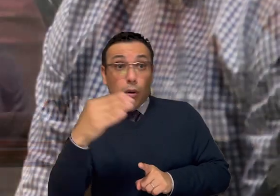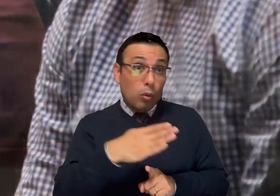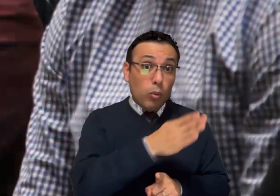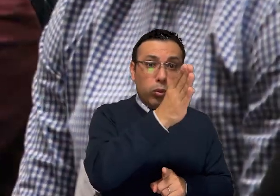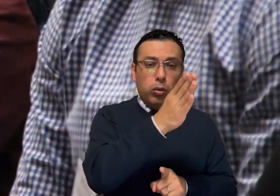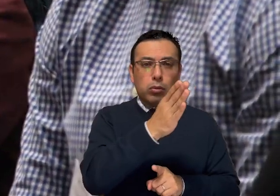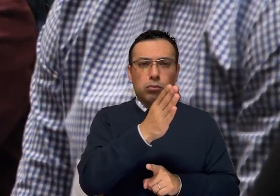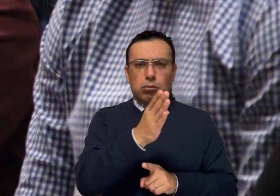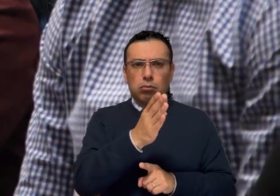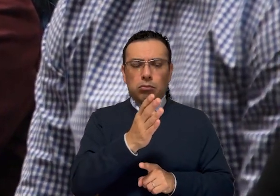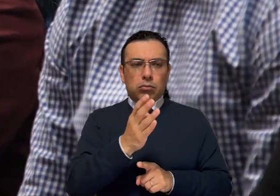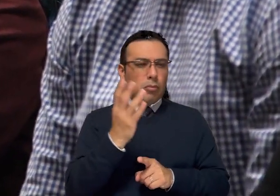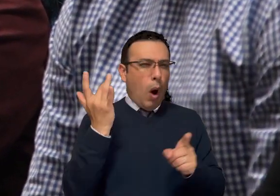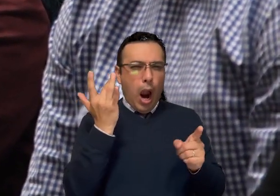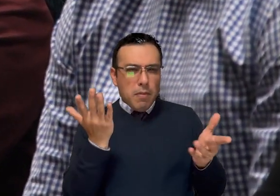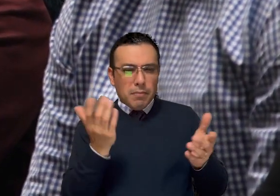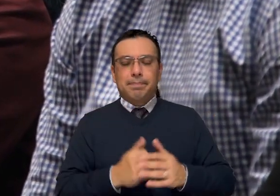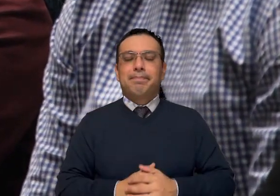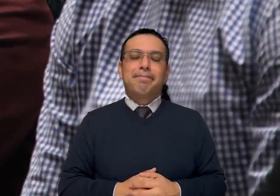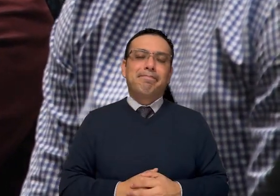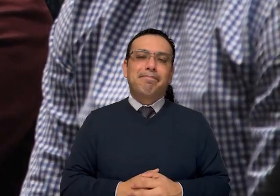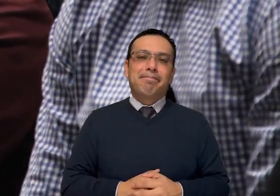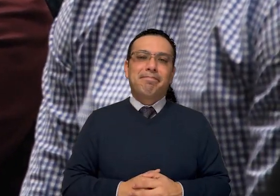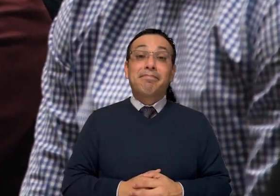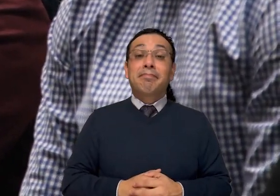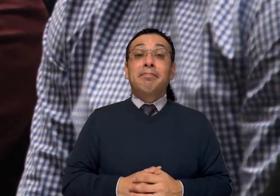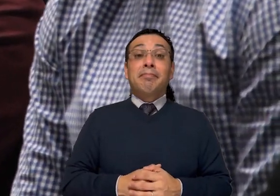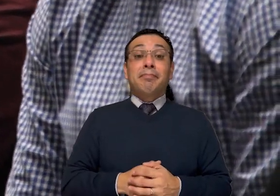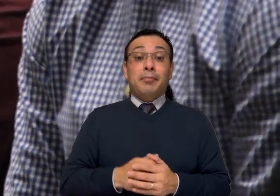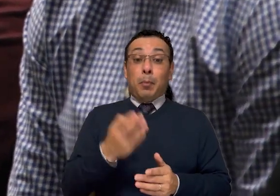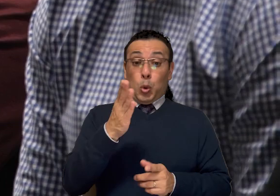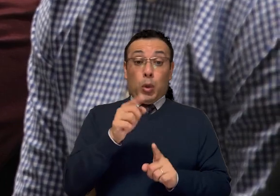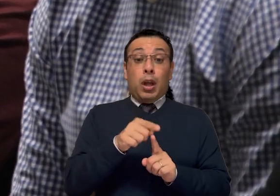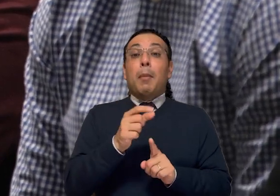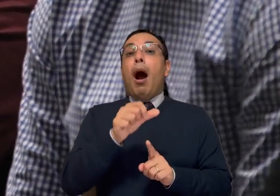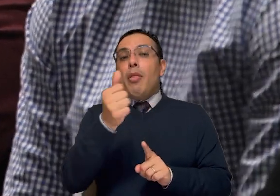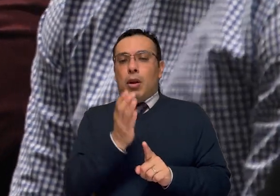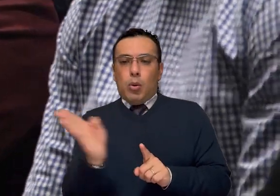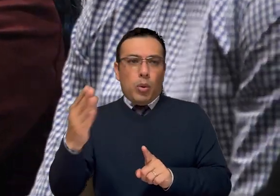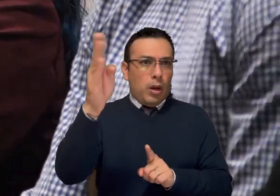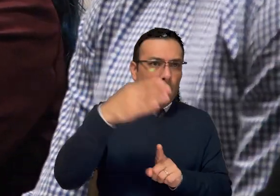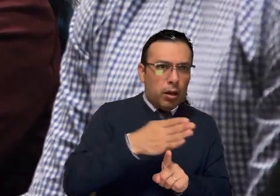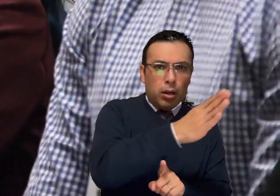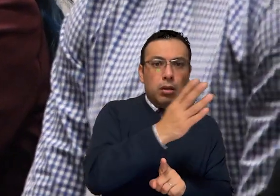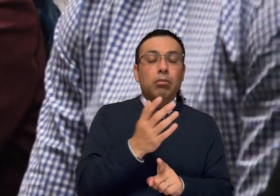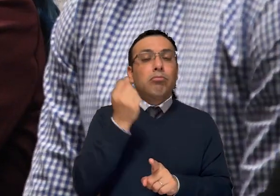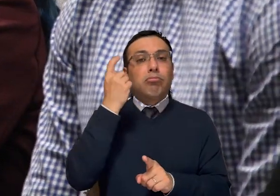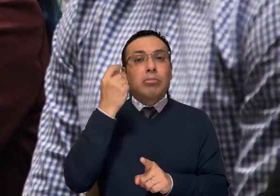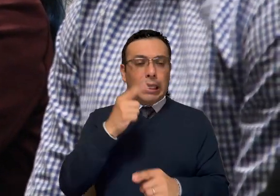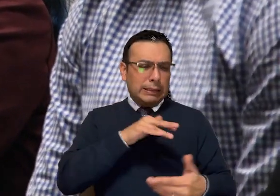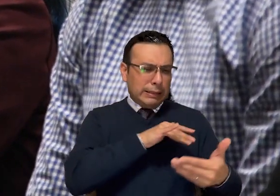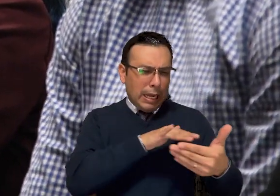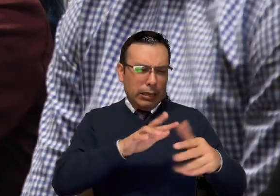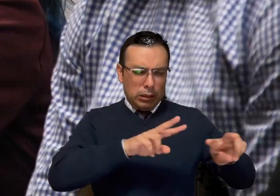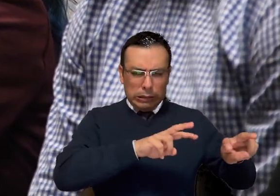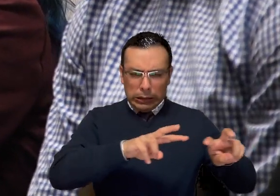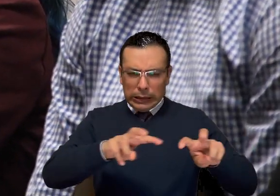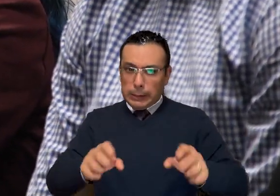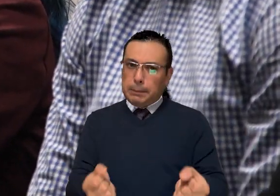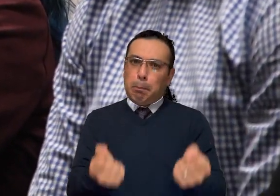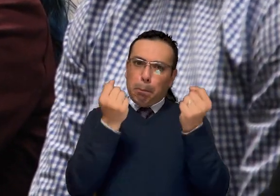alternative routes. There was a lot of studies and assessments that went into the proposed route,